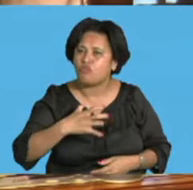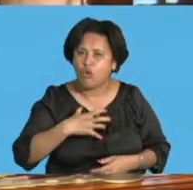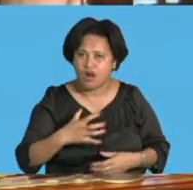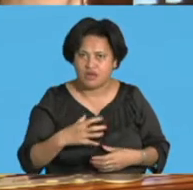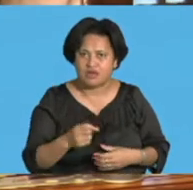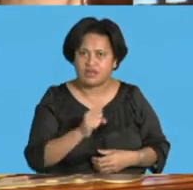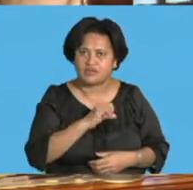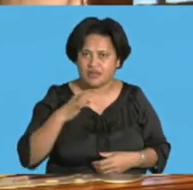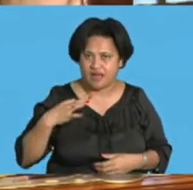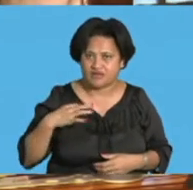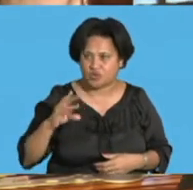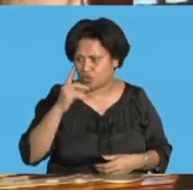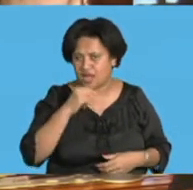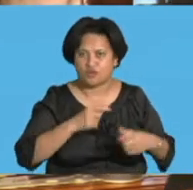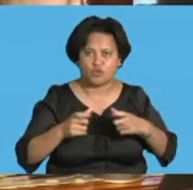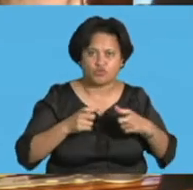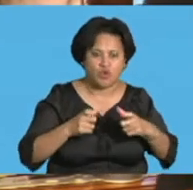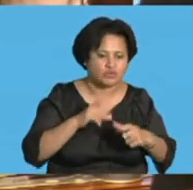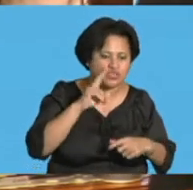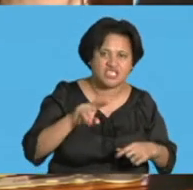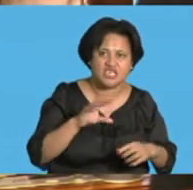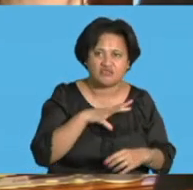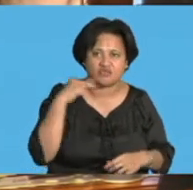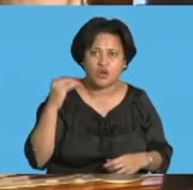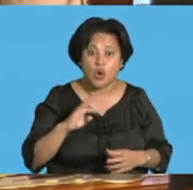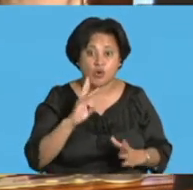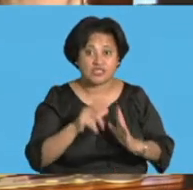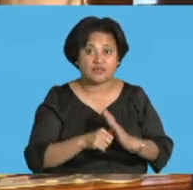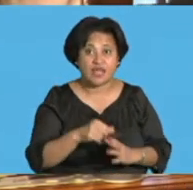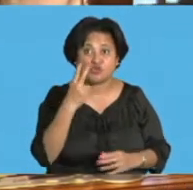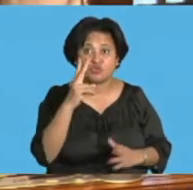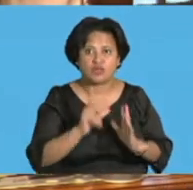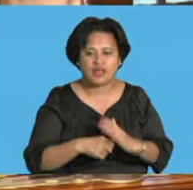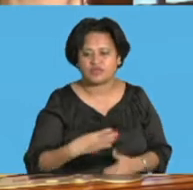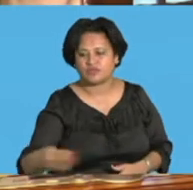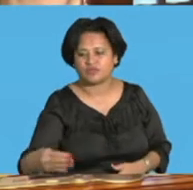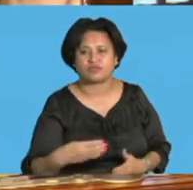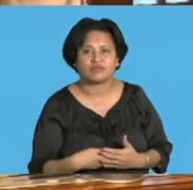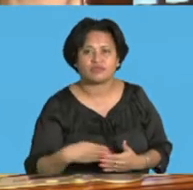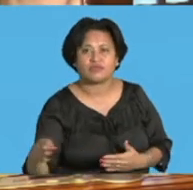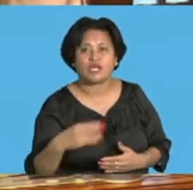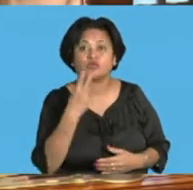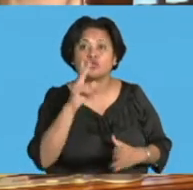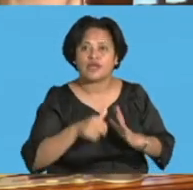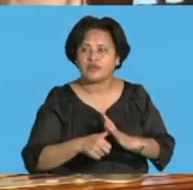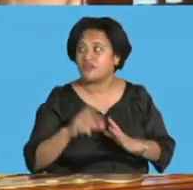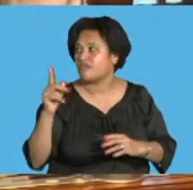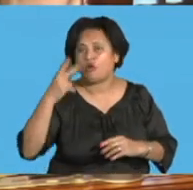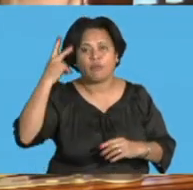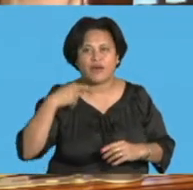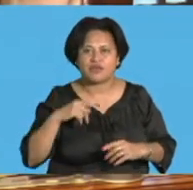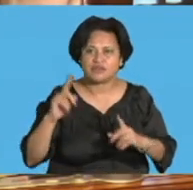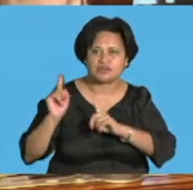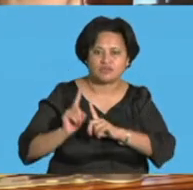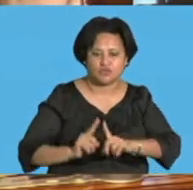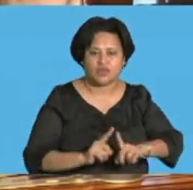system. Students encouraged by their parents will tap the e-ticket twice, one for the student and one for the parent to get a subsidized trip. As parents, we all